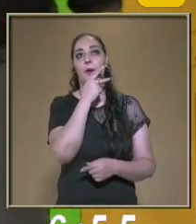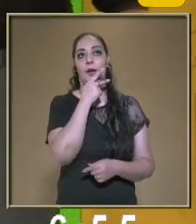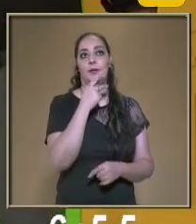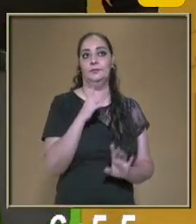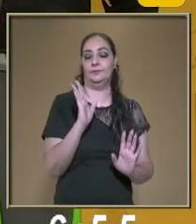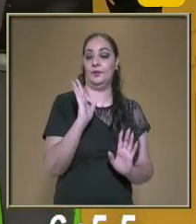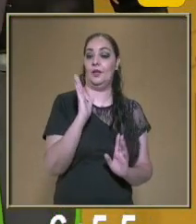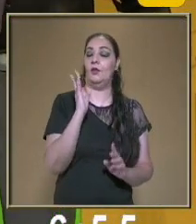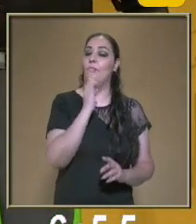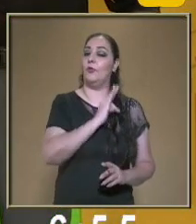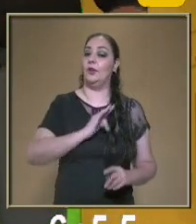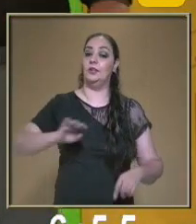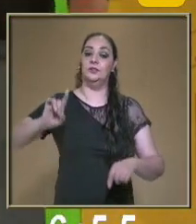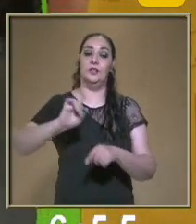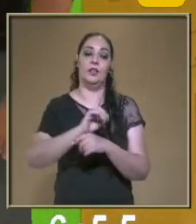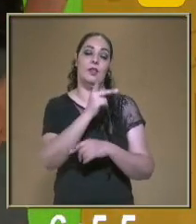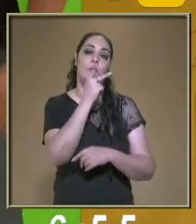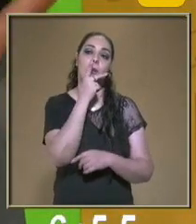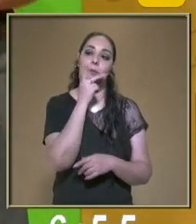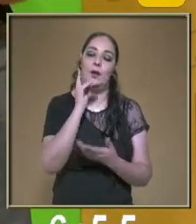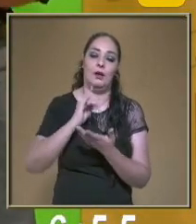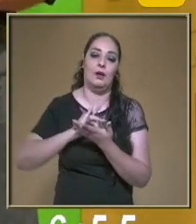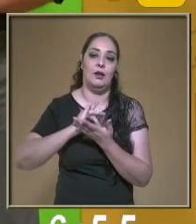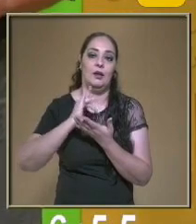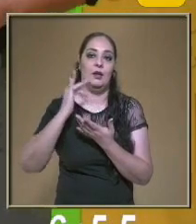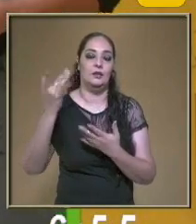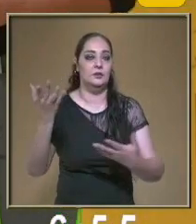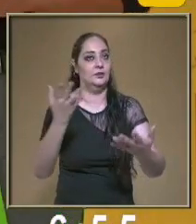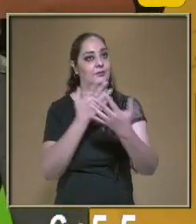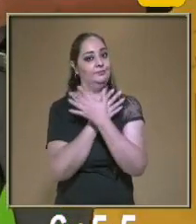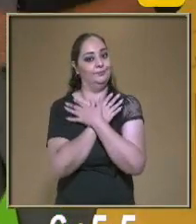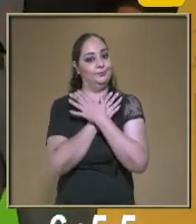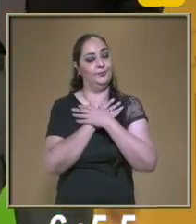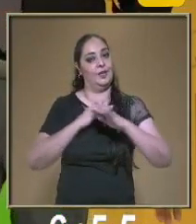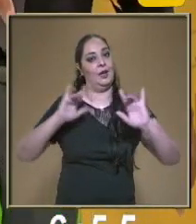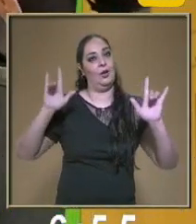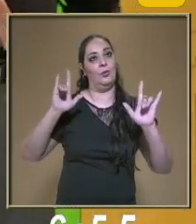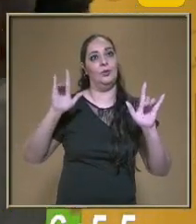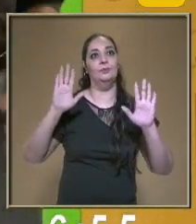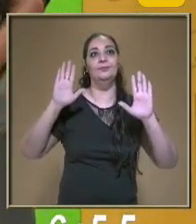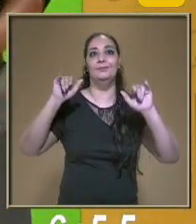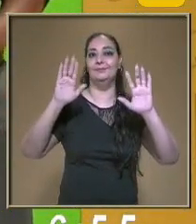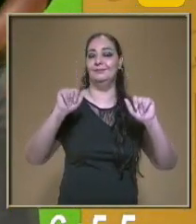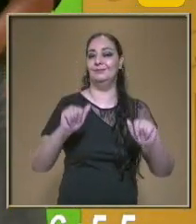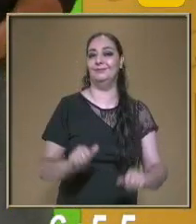Happy Father's Day for you. Gracias, papá. Te amo. Goodbye.